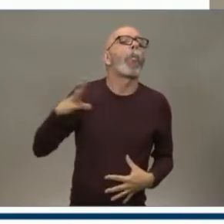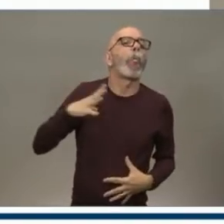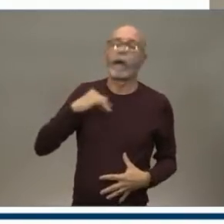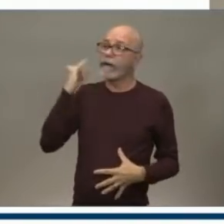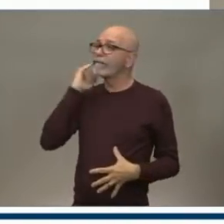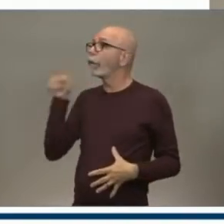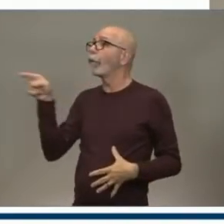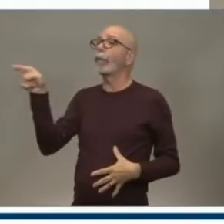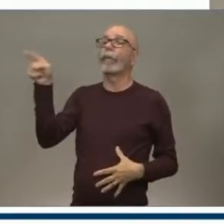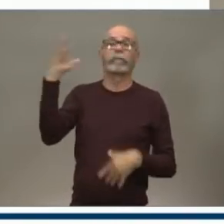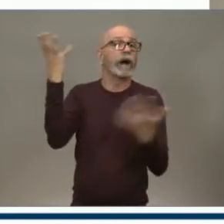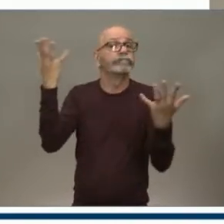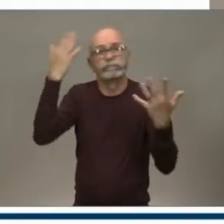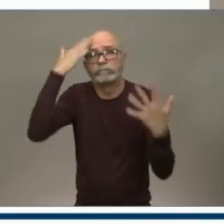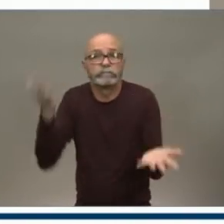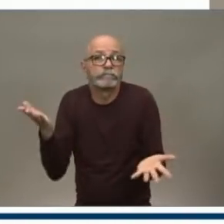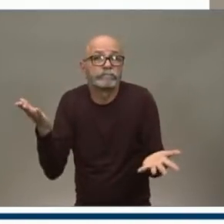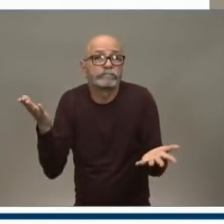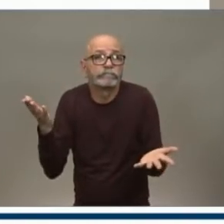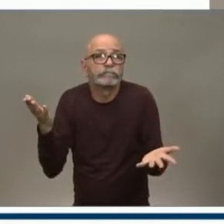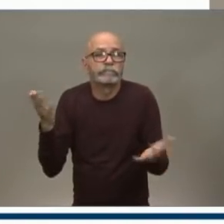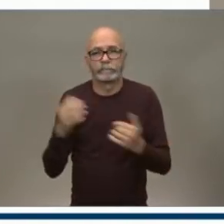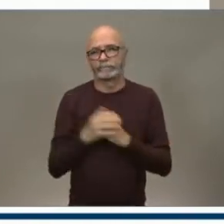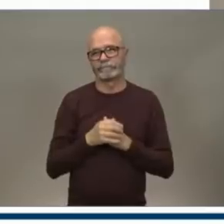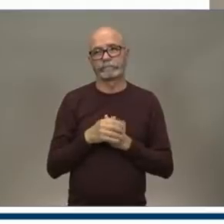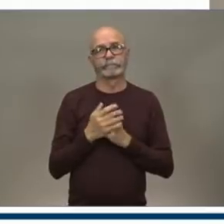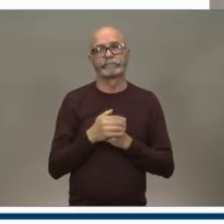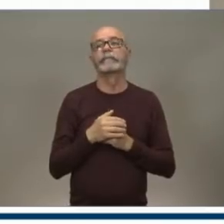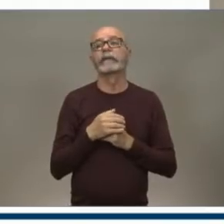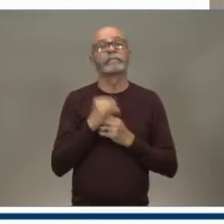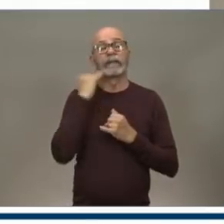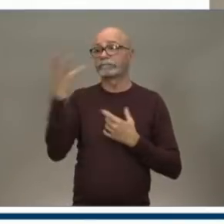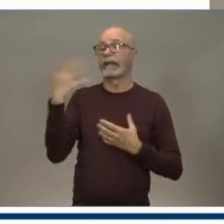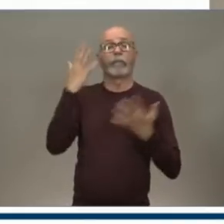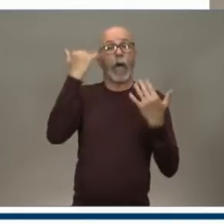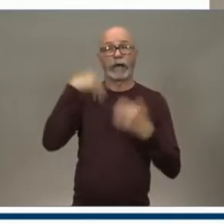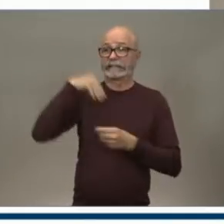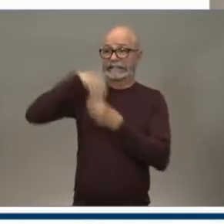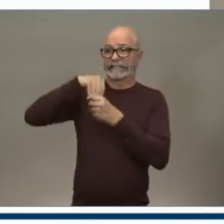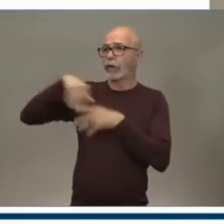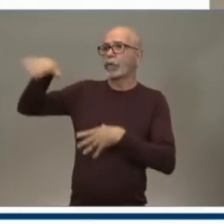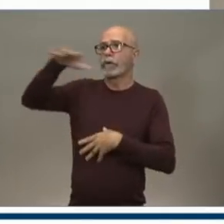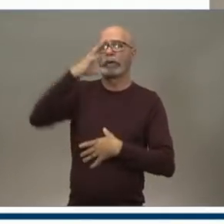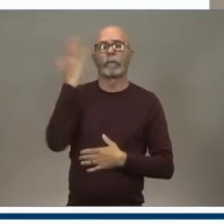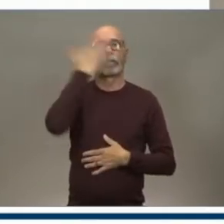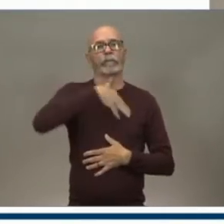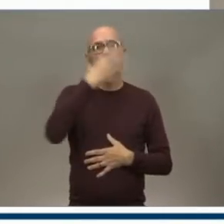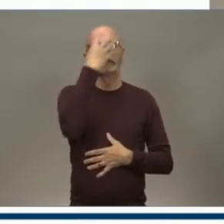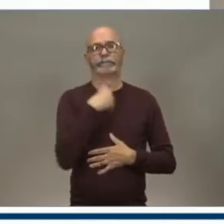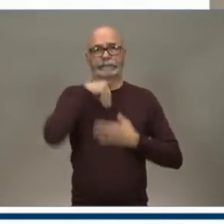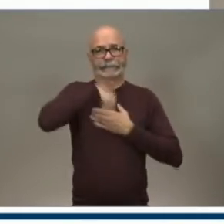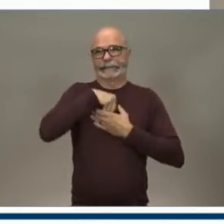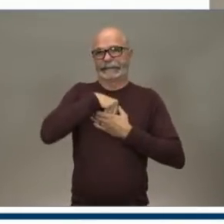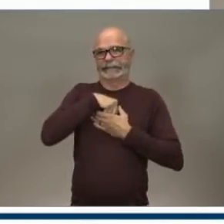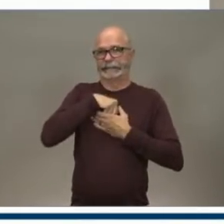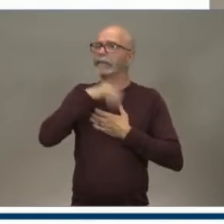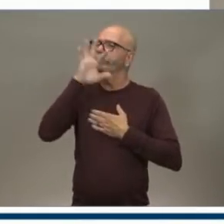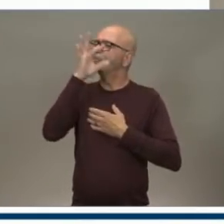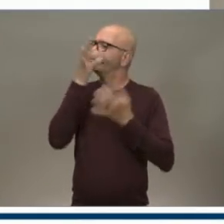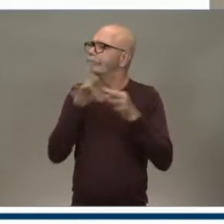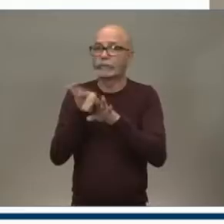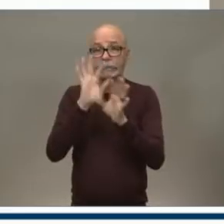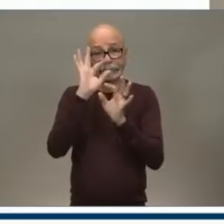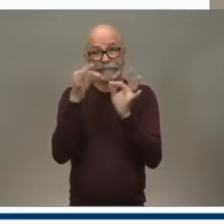might have unknown COVID activity in the kind of social networks that are involved in these, where we are currently